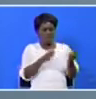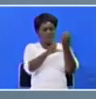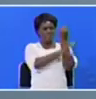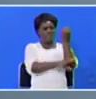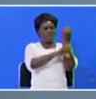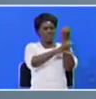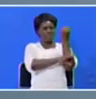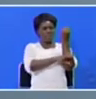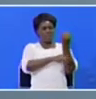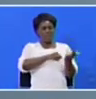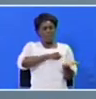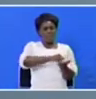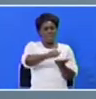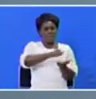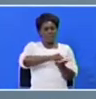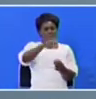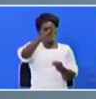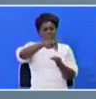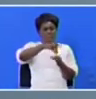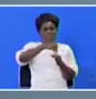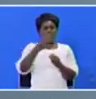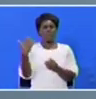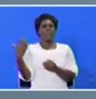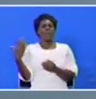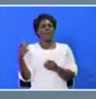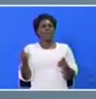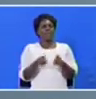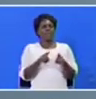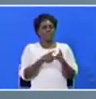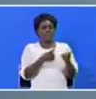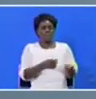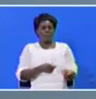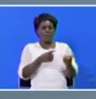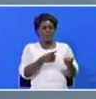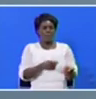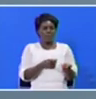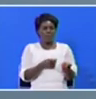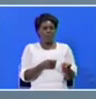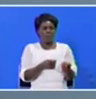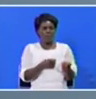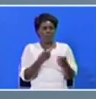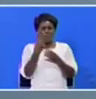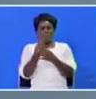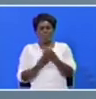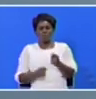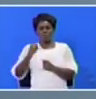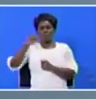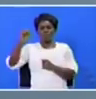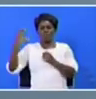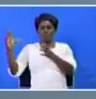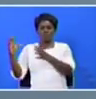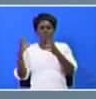of ballot papers with allegations being made from both political divides.